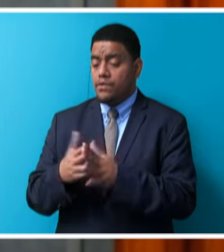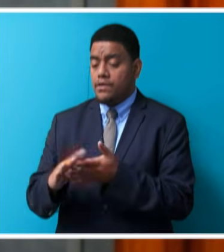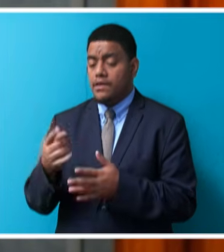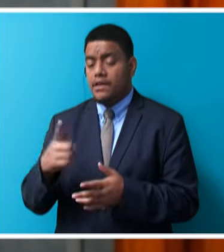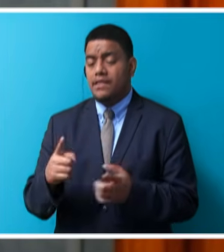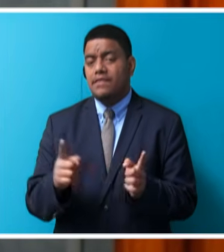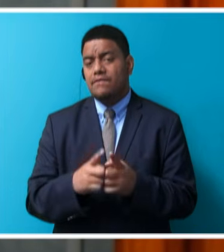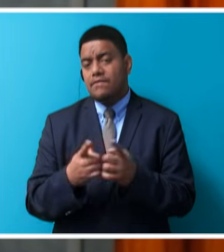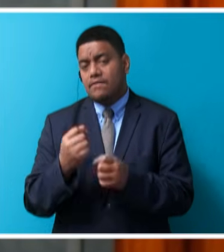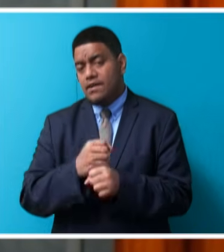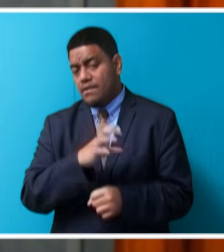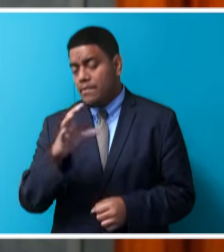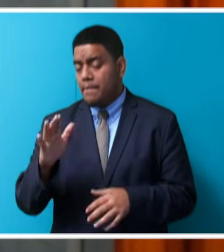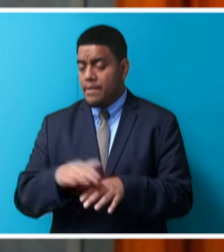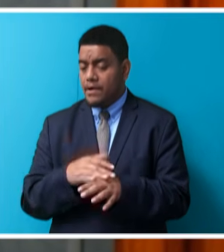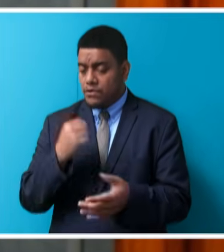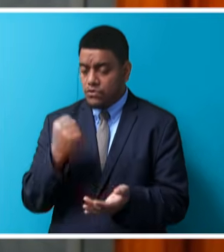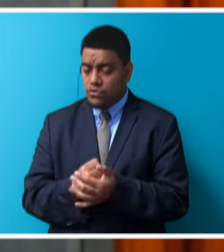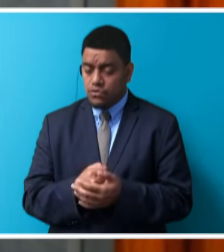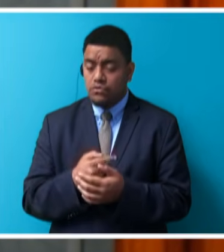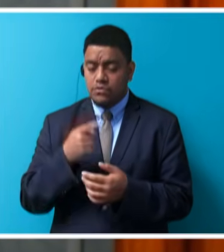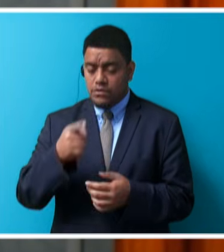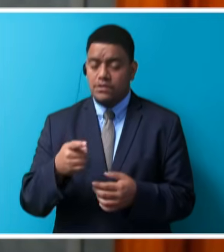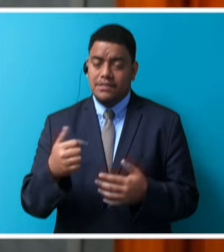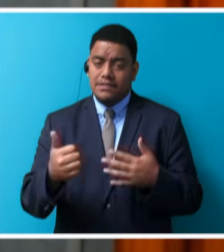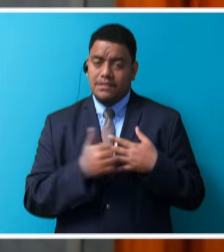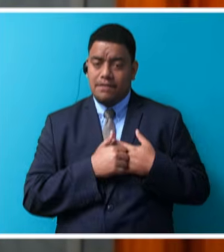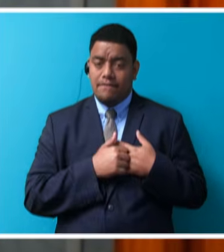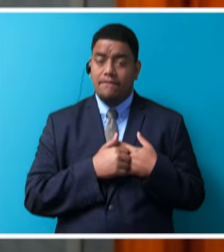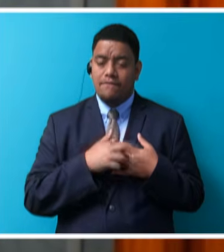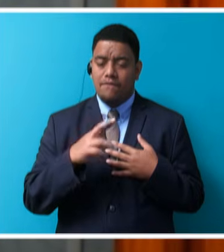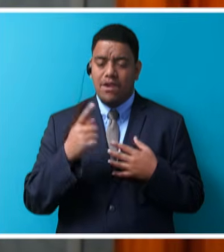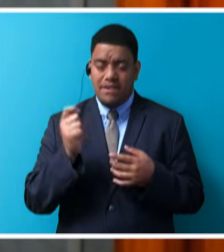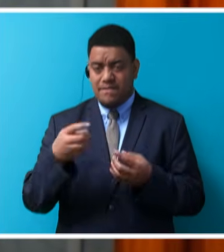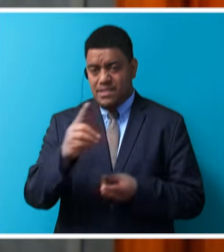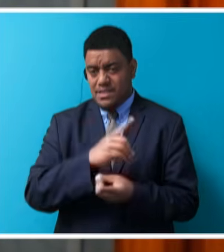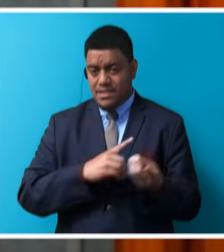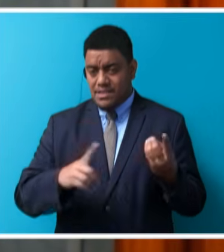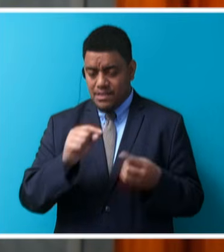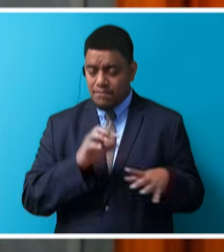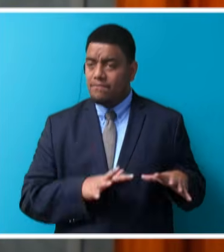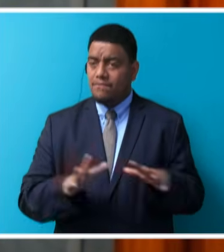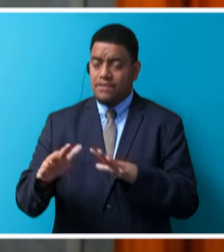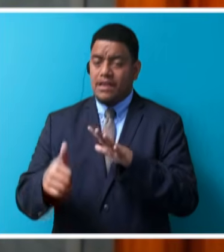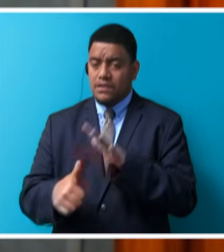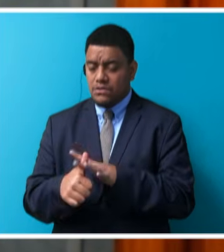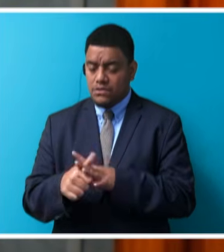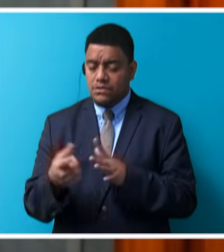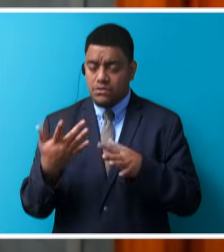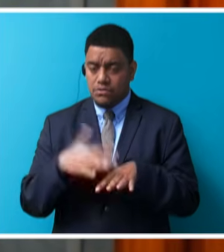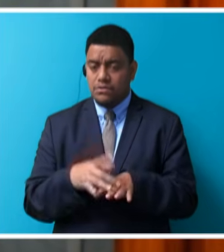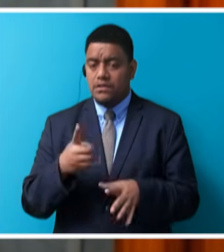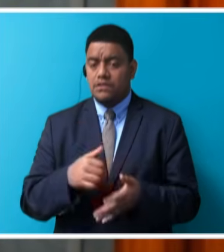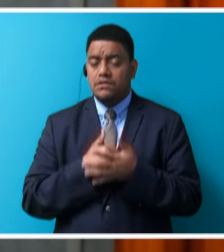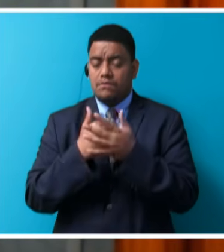agencies to ensure that evacuation centers are structurally safe, accessible, inclusive, and supported by